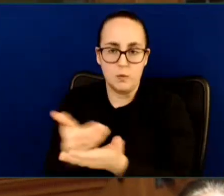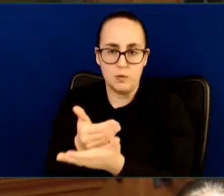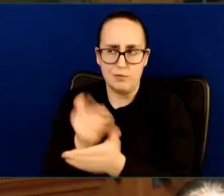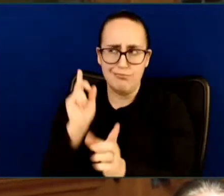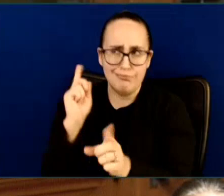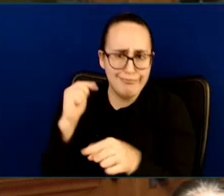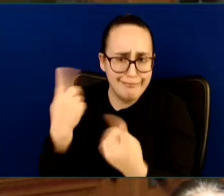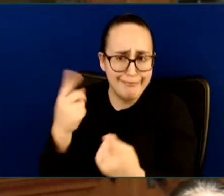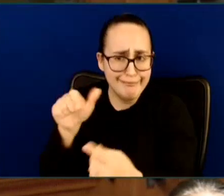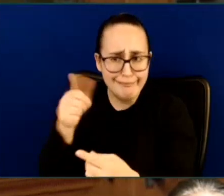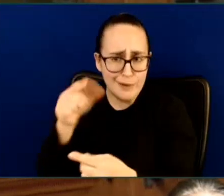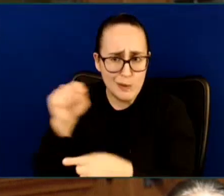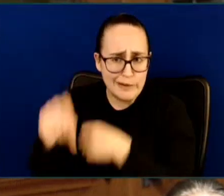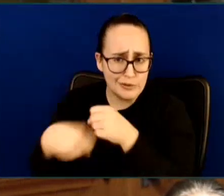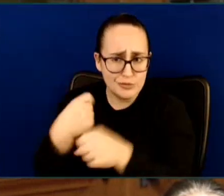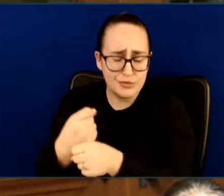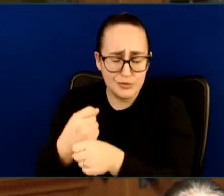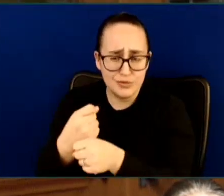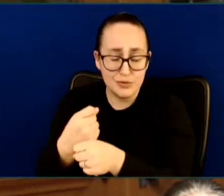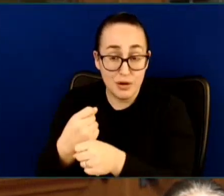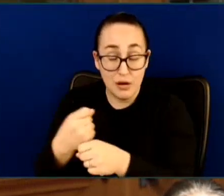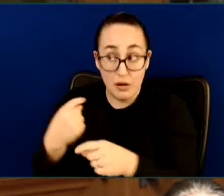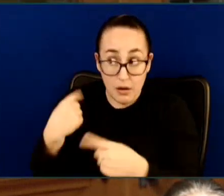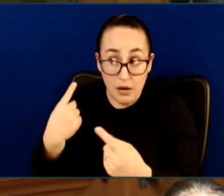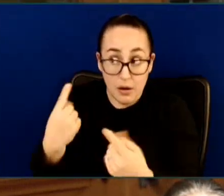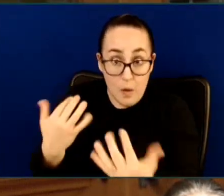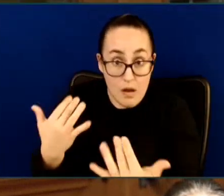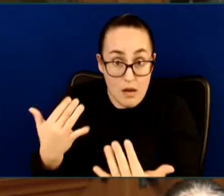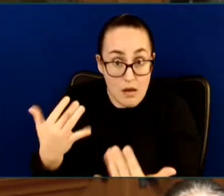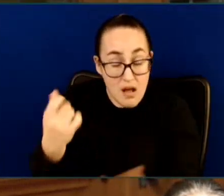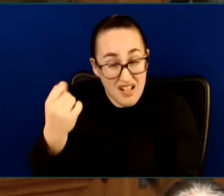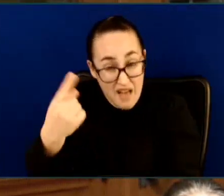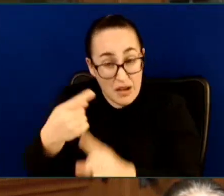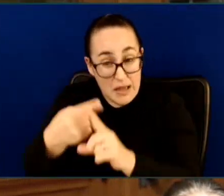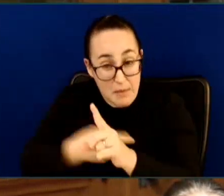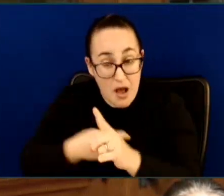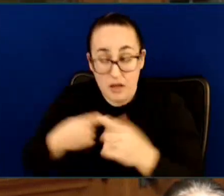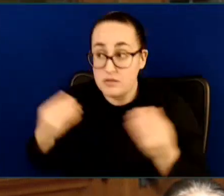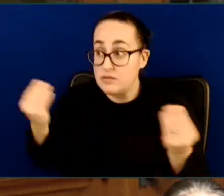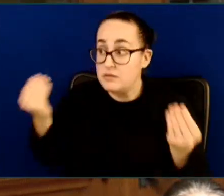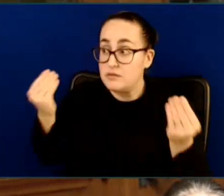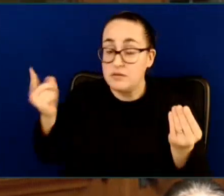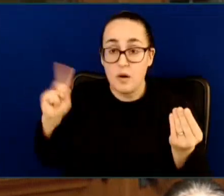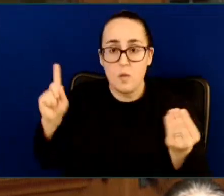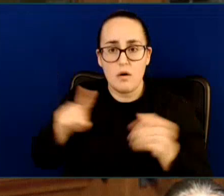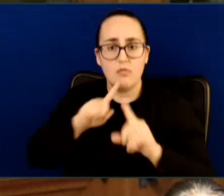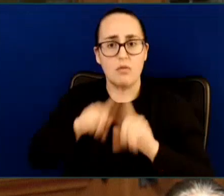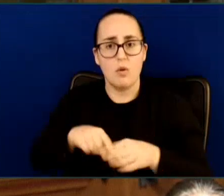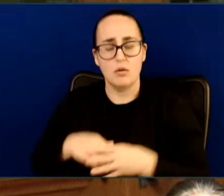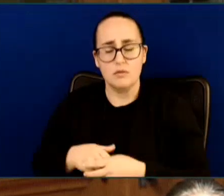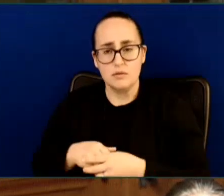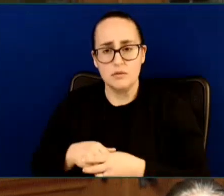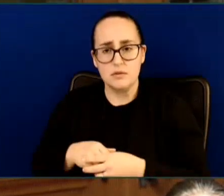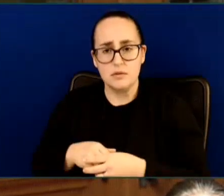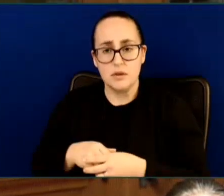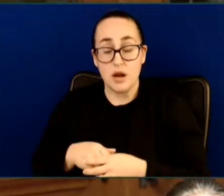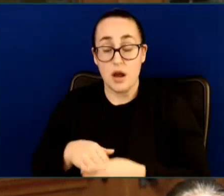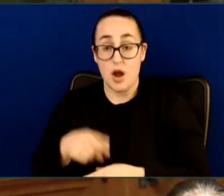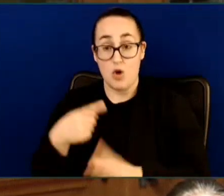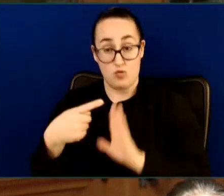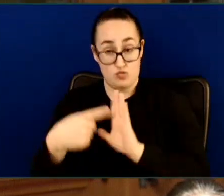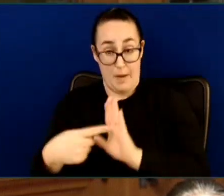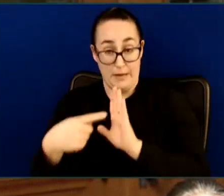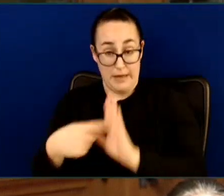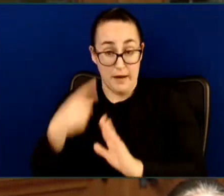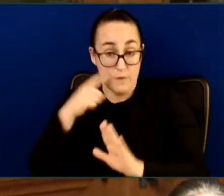11 months later the results of that report, of that engagement. The Representative for Children and Youth, the Ombuds